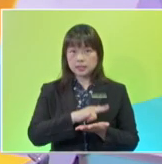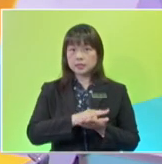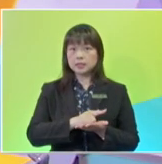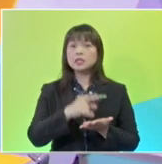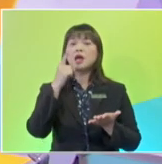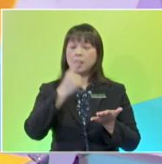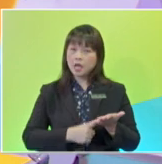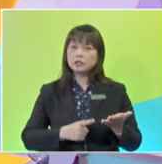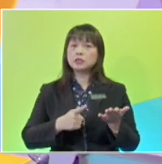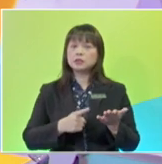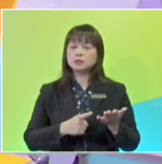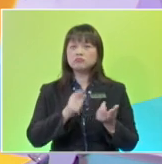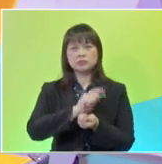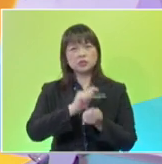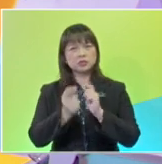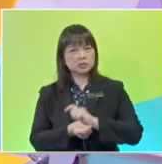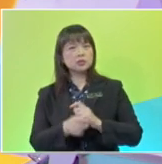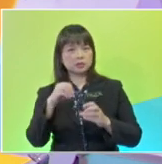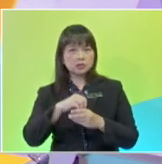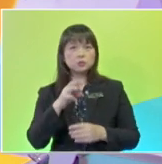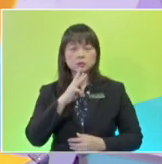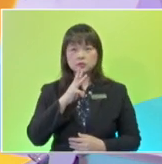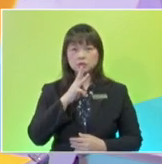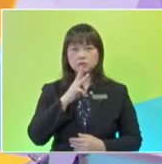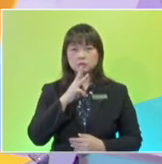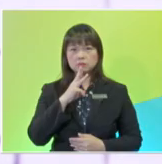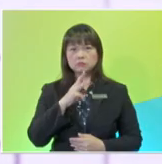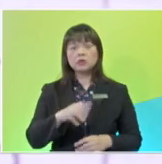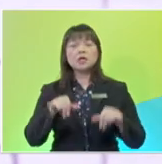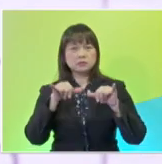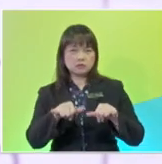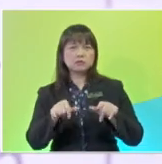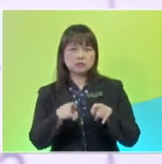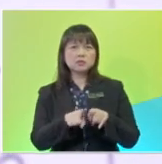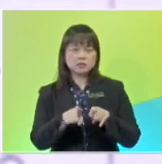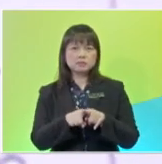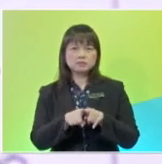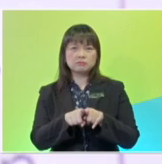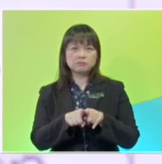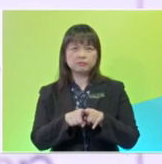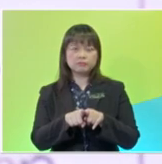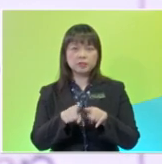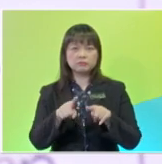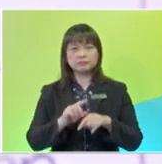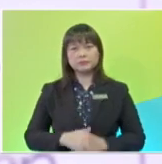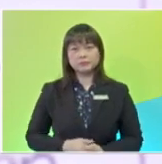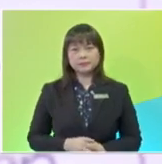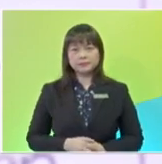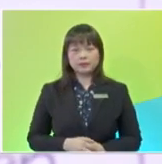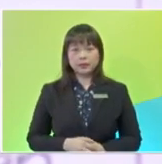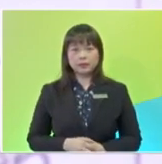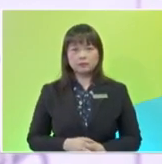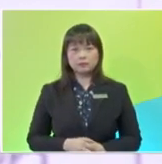water? It's a little bit... Still the same, right? Still the same, but not as clear as before, but not so